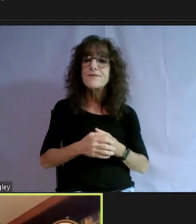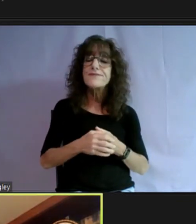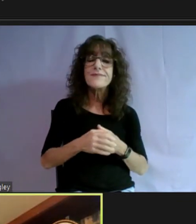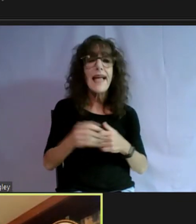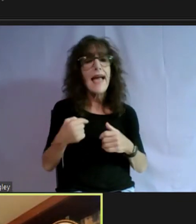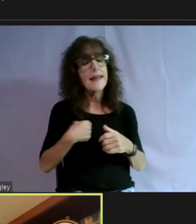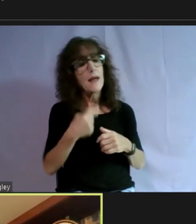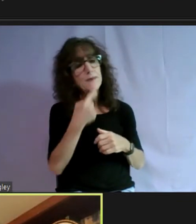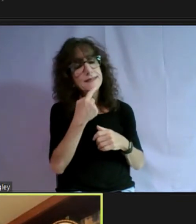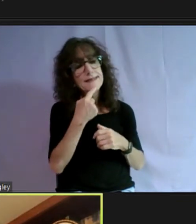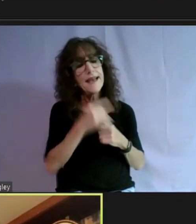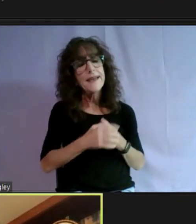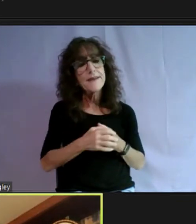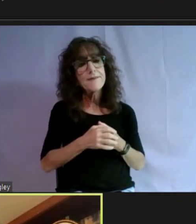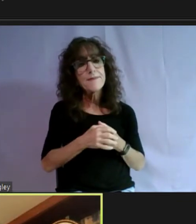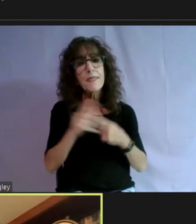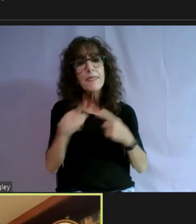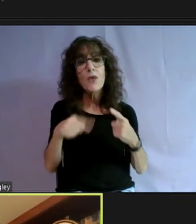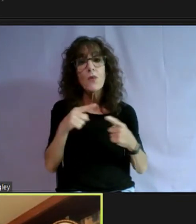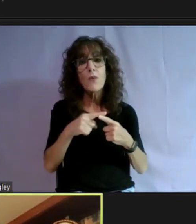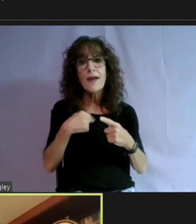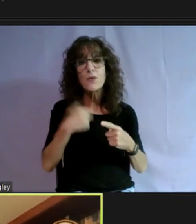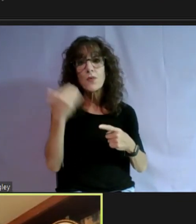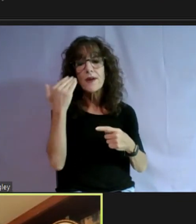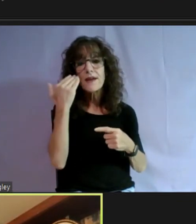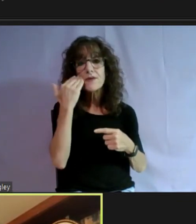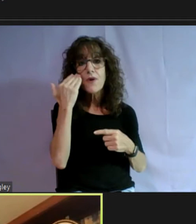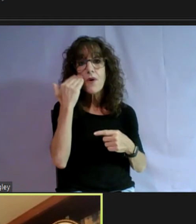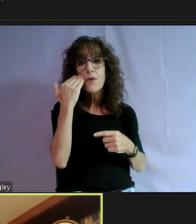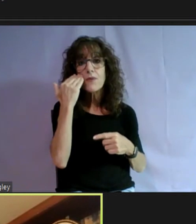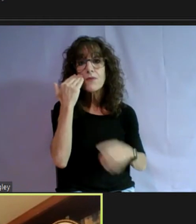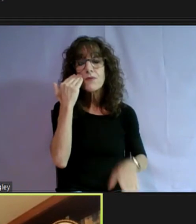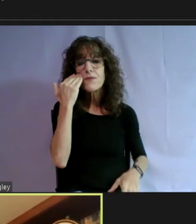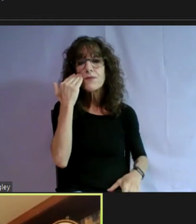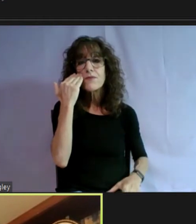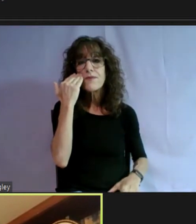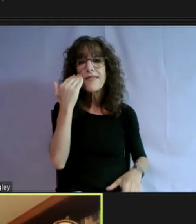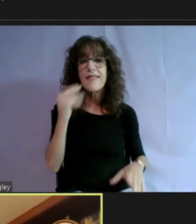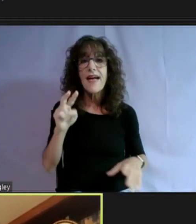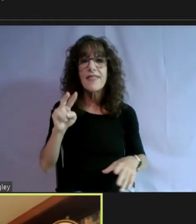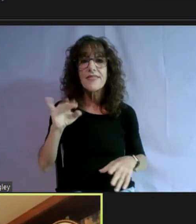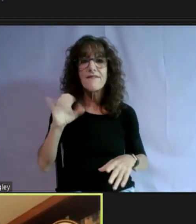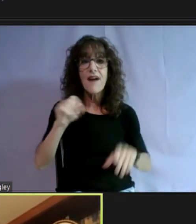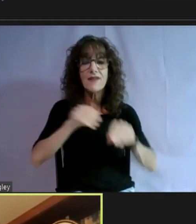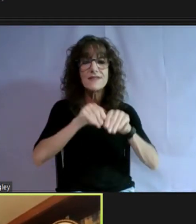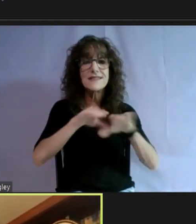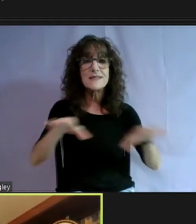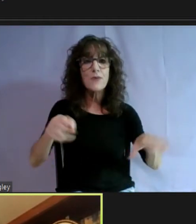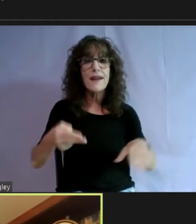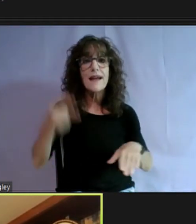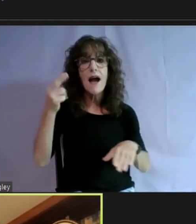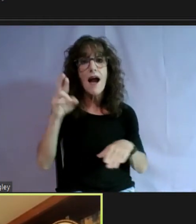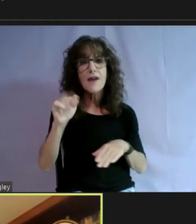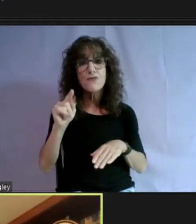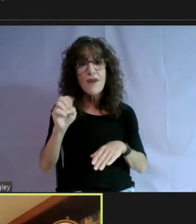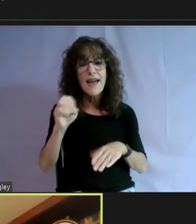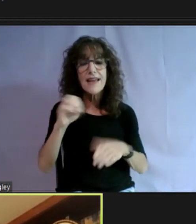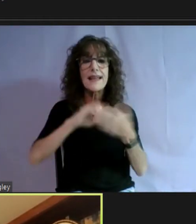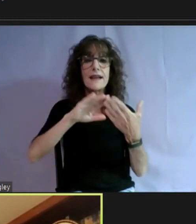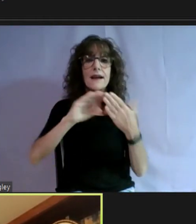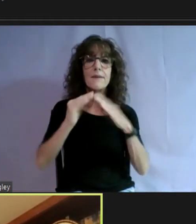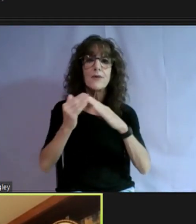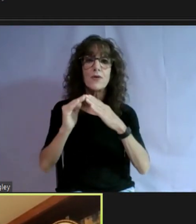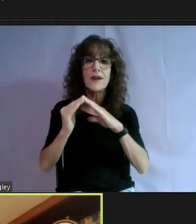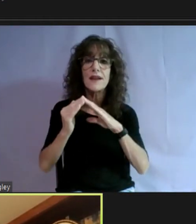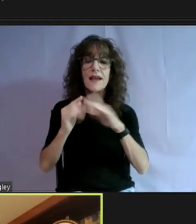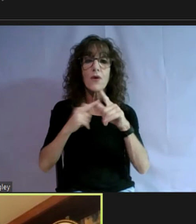that when we know that the virus is spreading at a higher rate in a community or